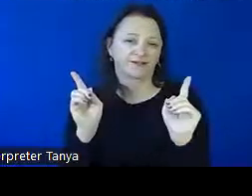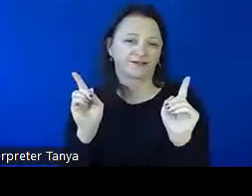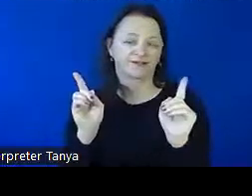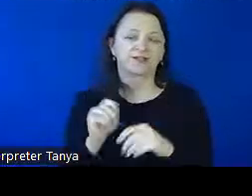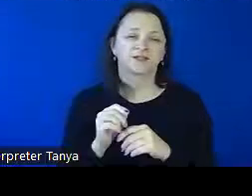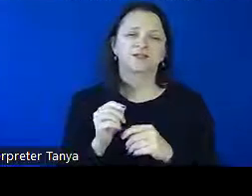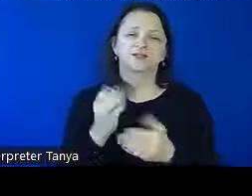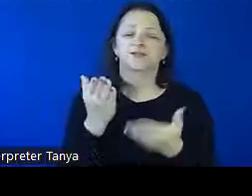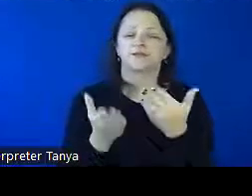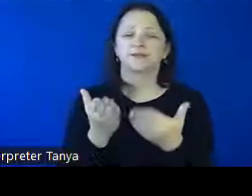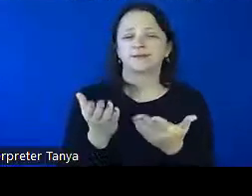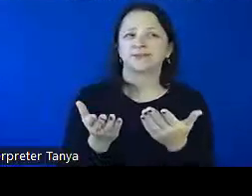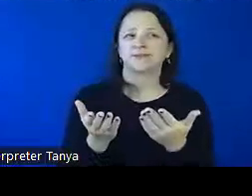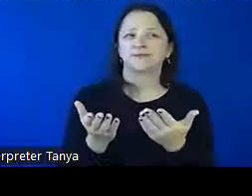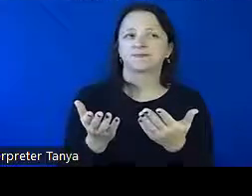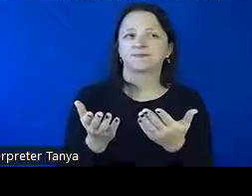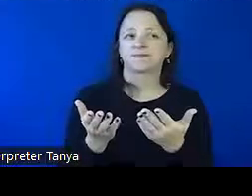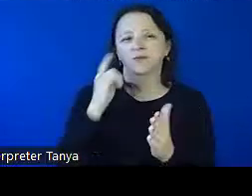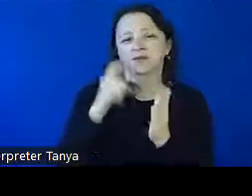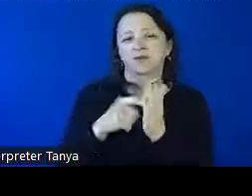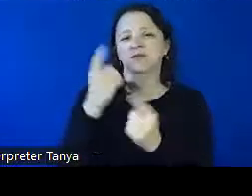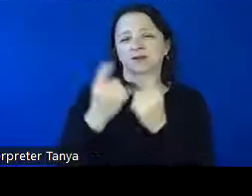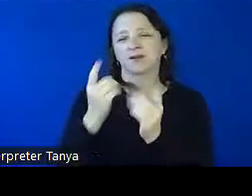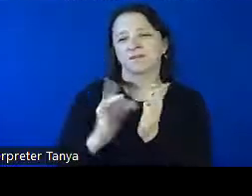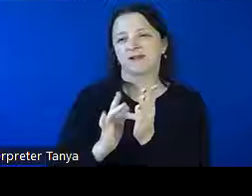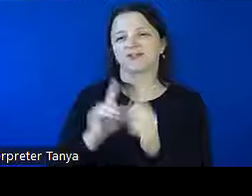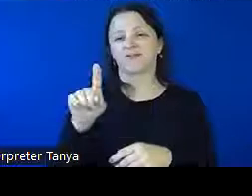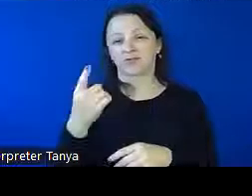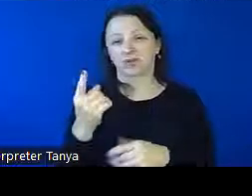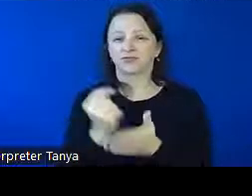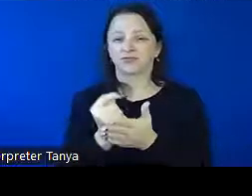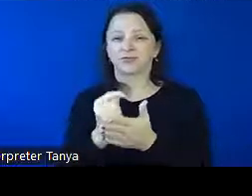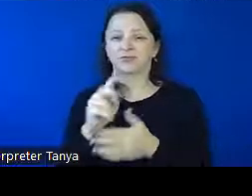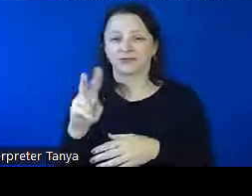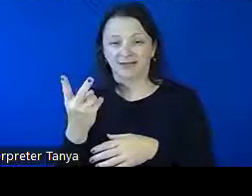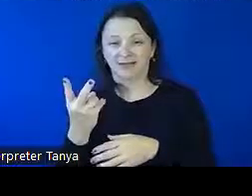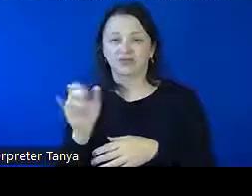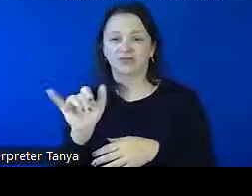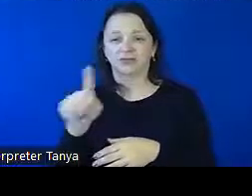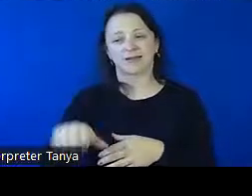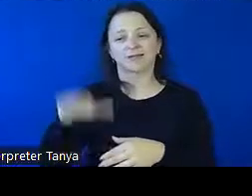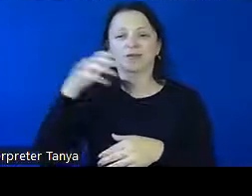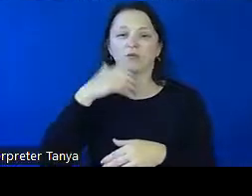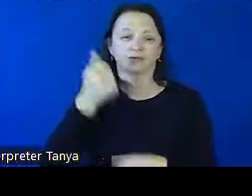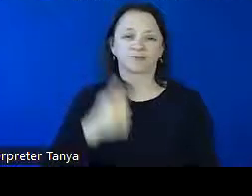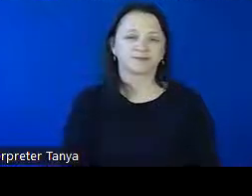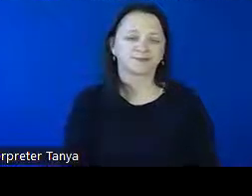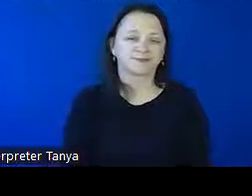maybe an increased attention to consideration of medication as the child gets older.